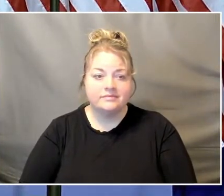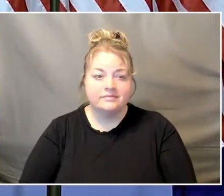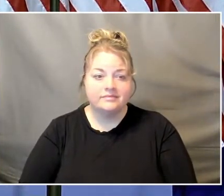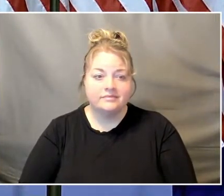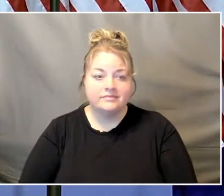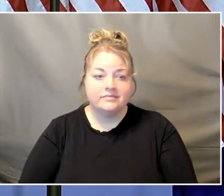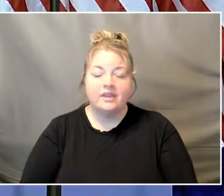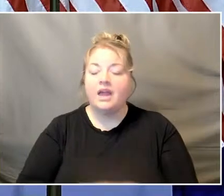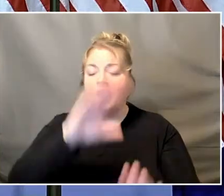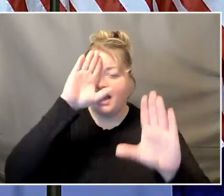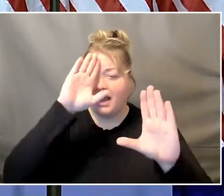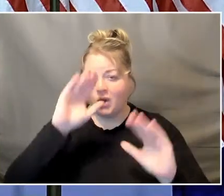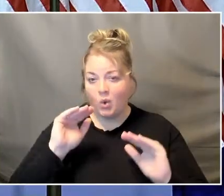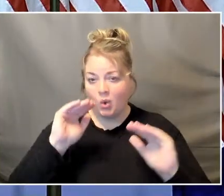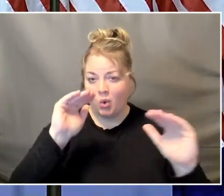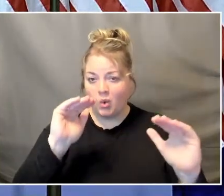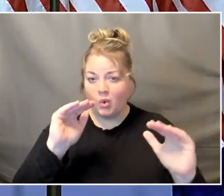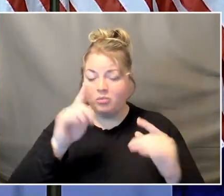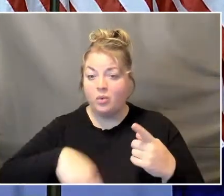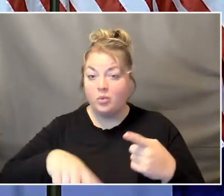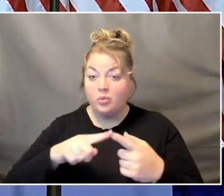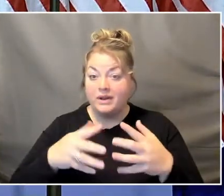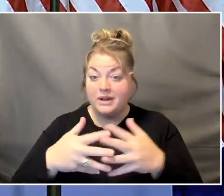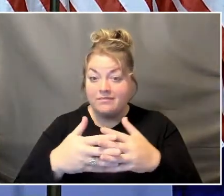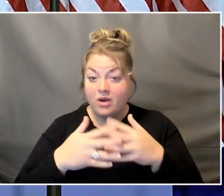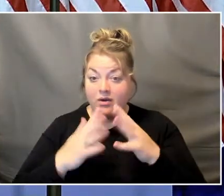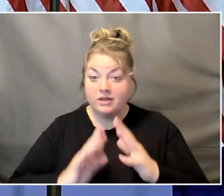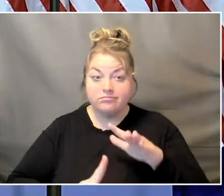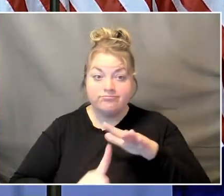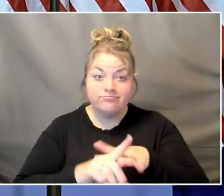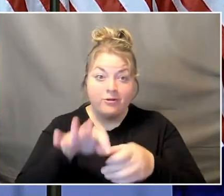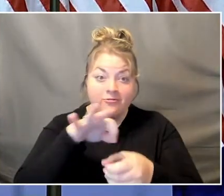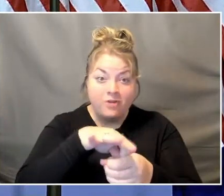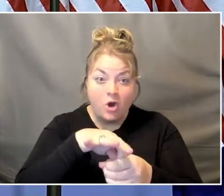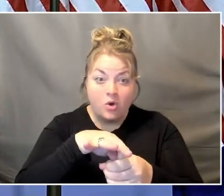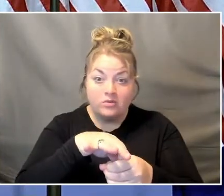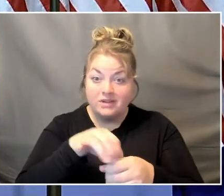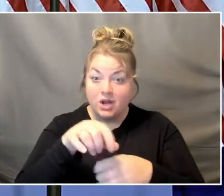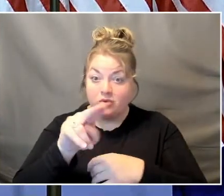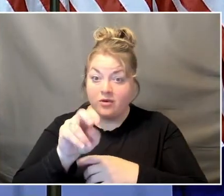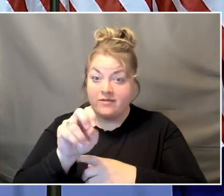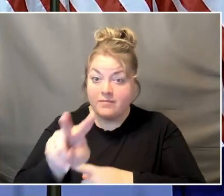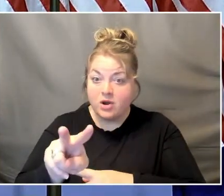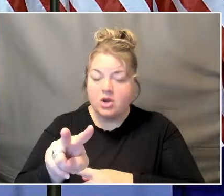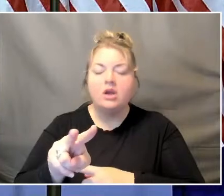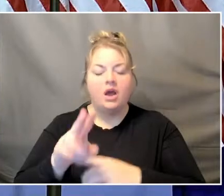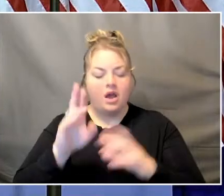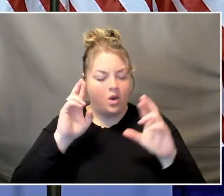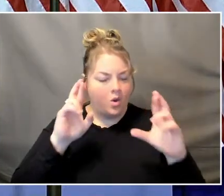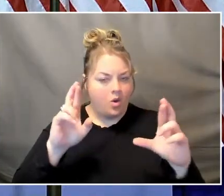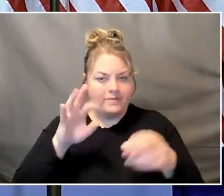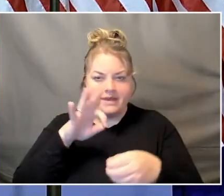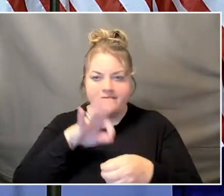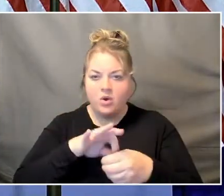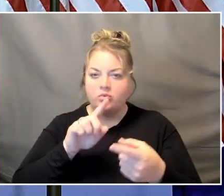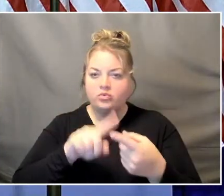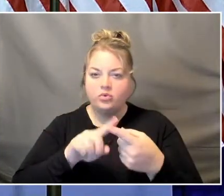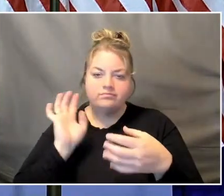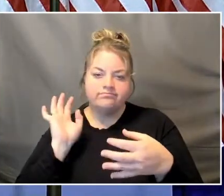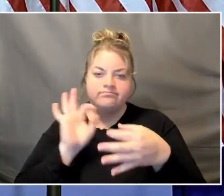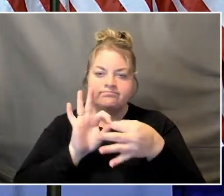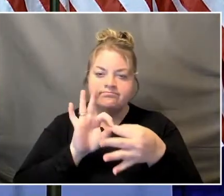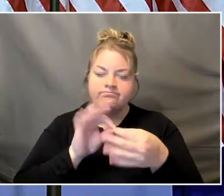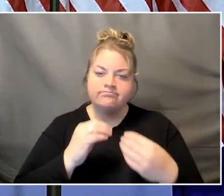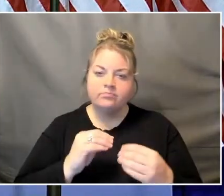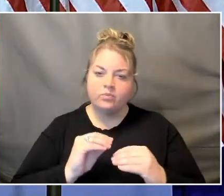I hope when Americans head to the polls this November, they vote like it too. I hope they vote to restore our reproductive rights and re-elect